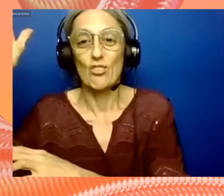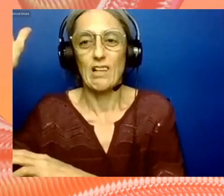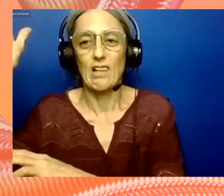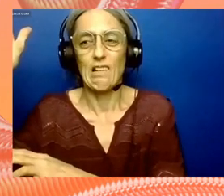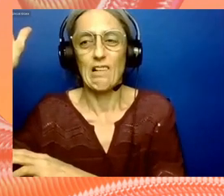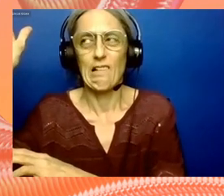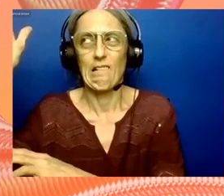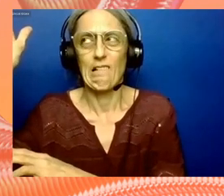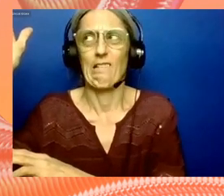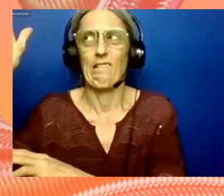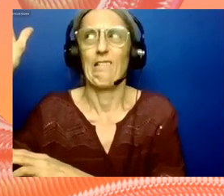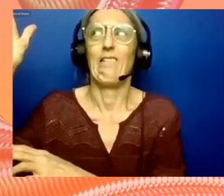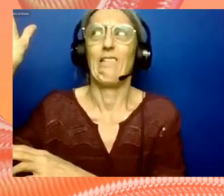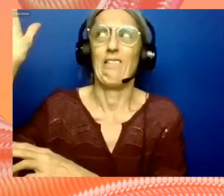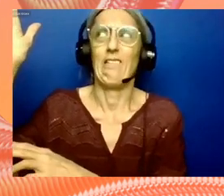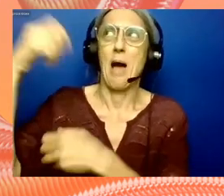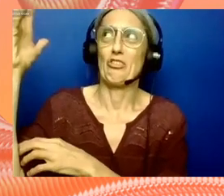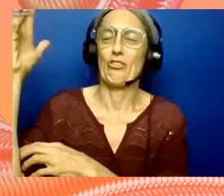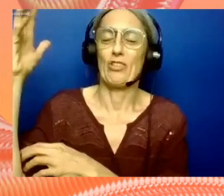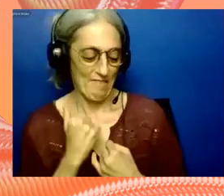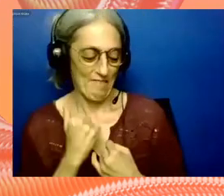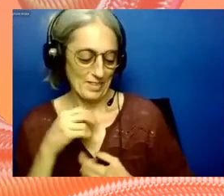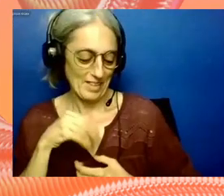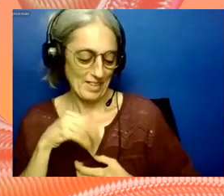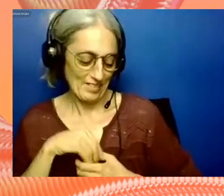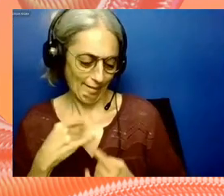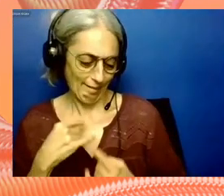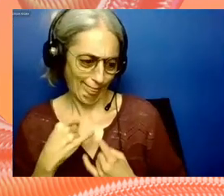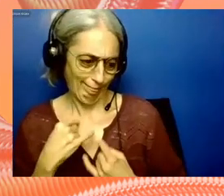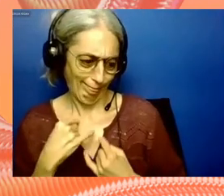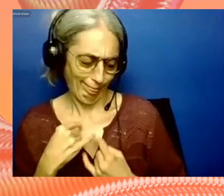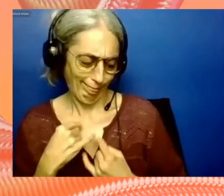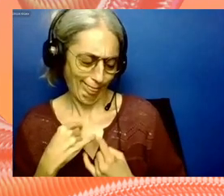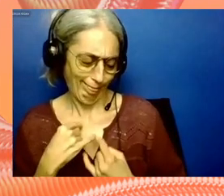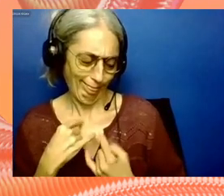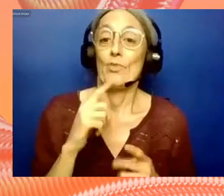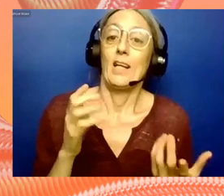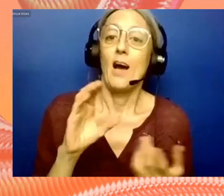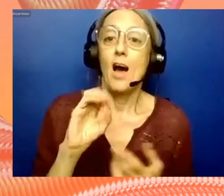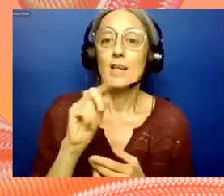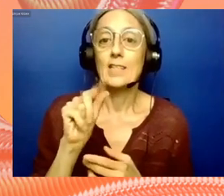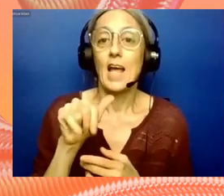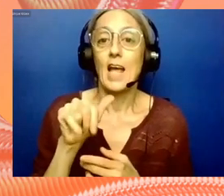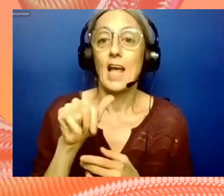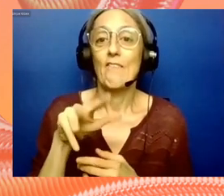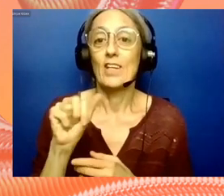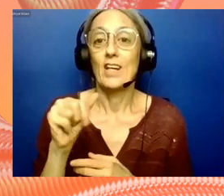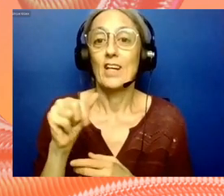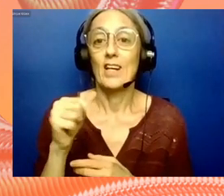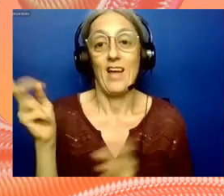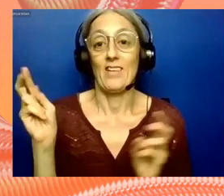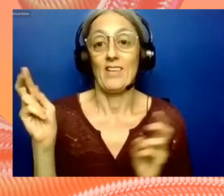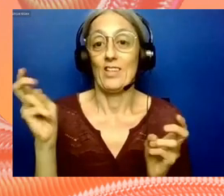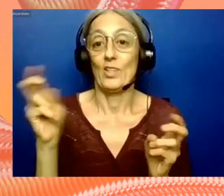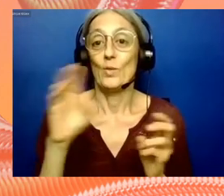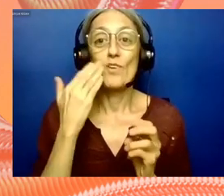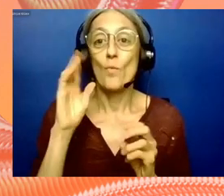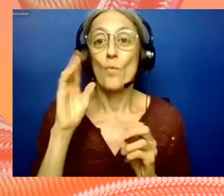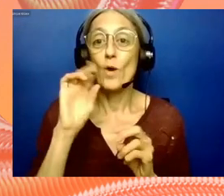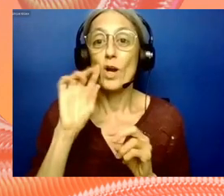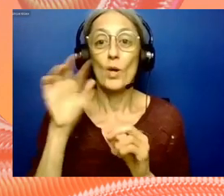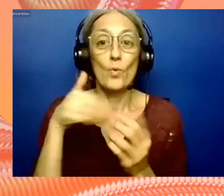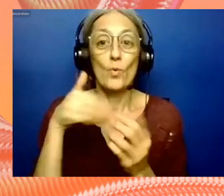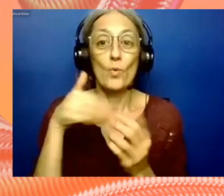you're going to land, you don't know who you're going to be with, but now the apocalypse is happening and now I have to find it. What about for